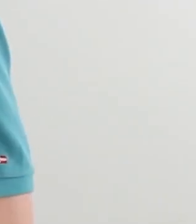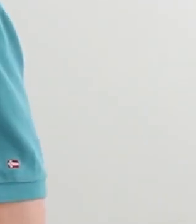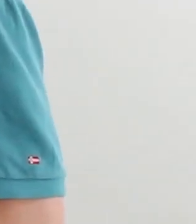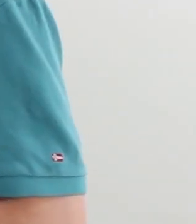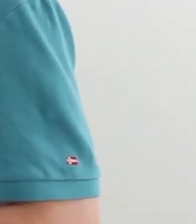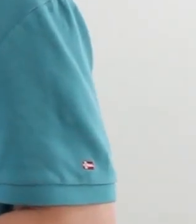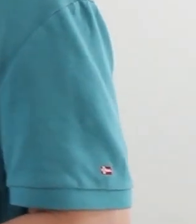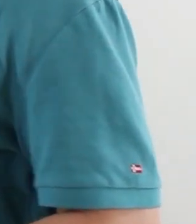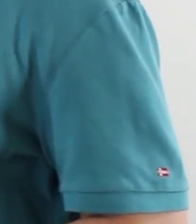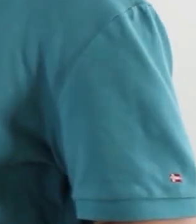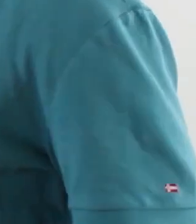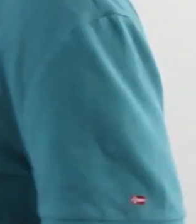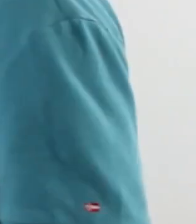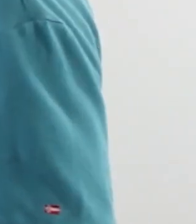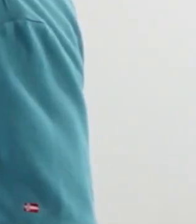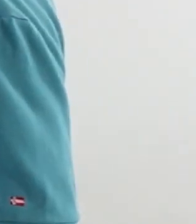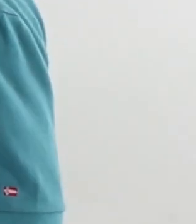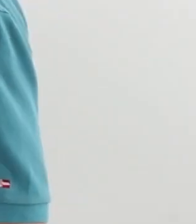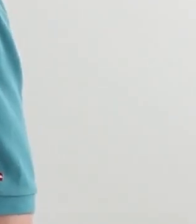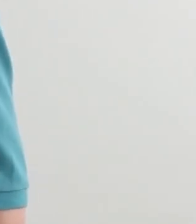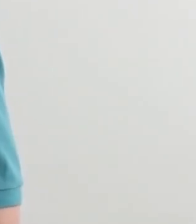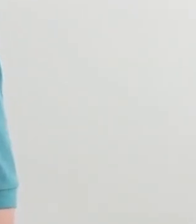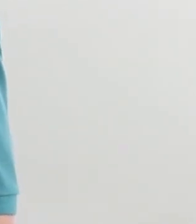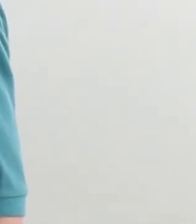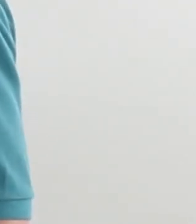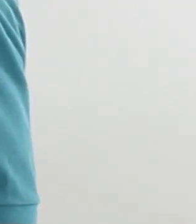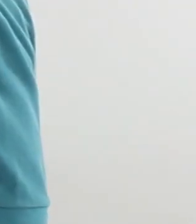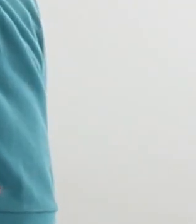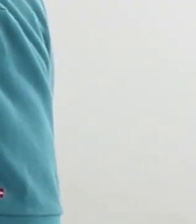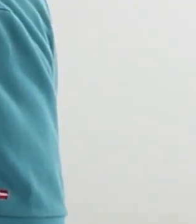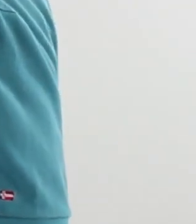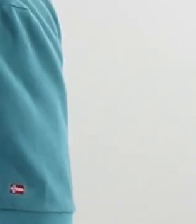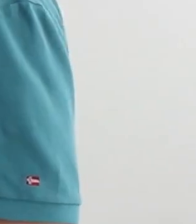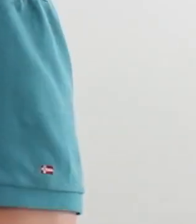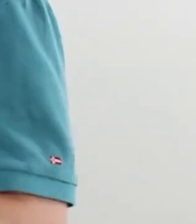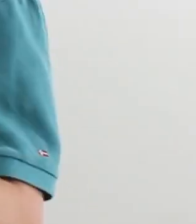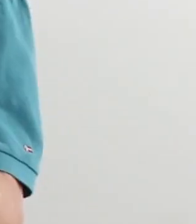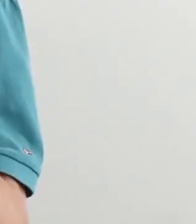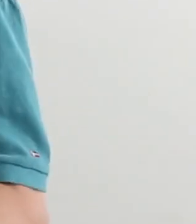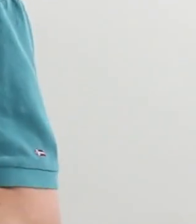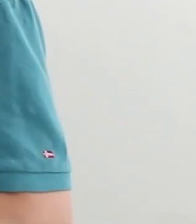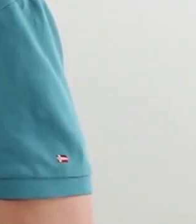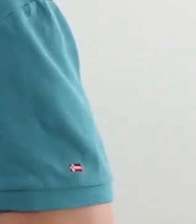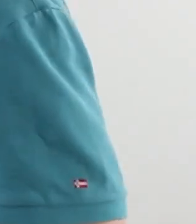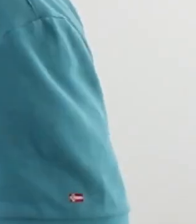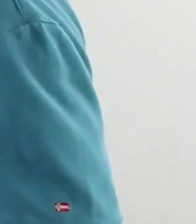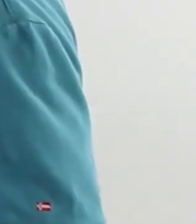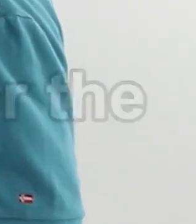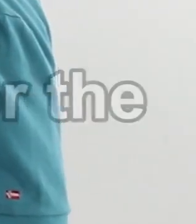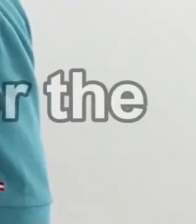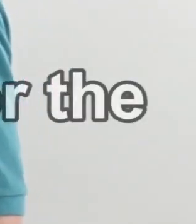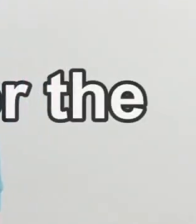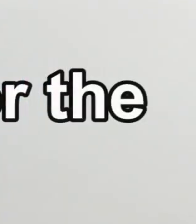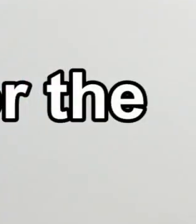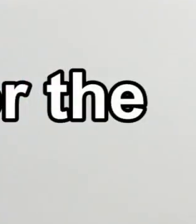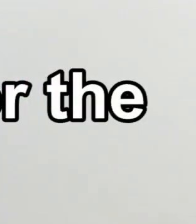one, talking about bad ideas. I don't think that. Now, an easy one here would be,